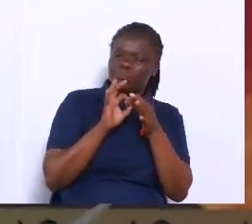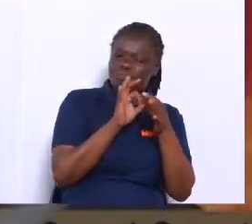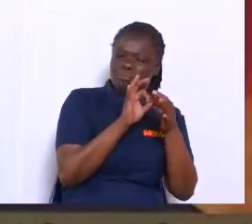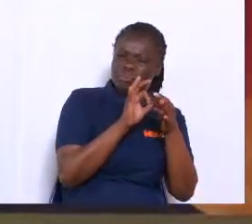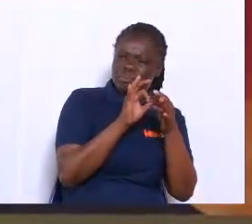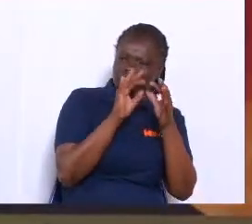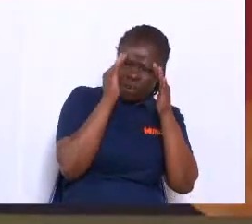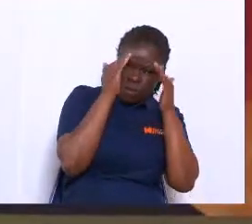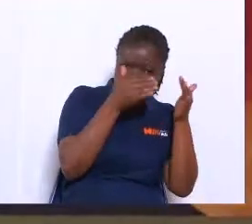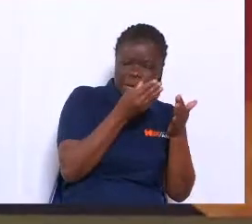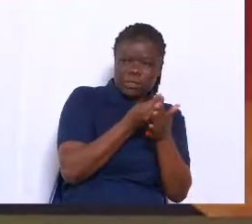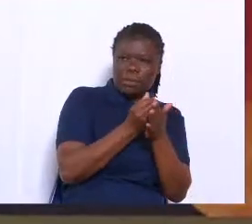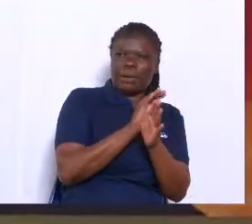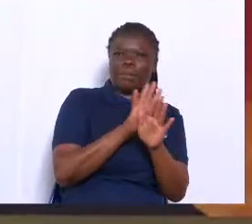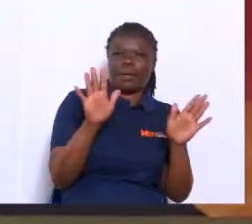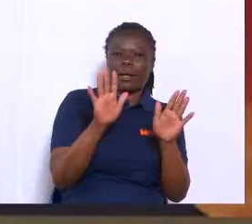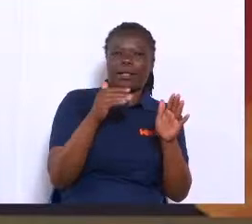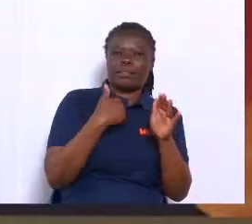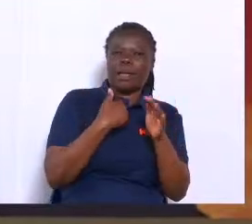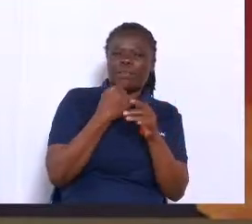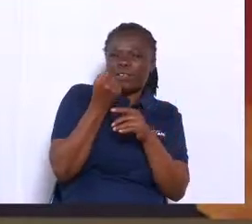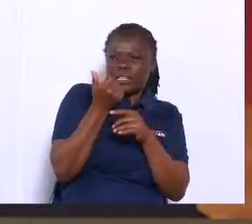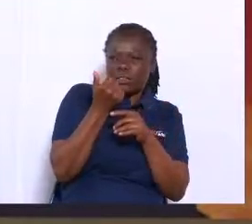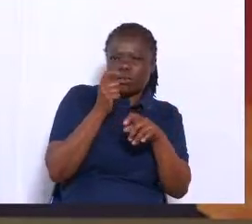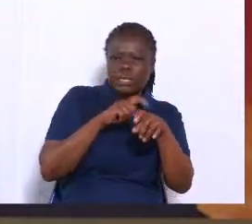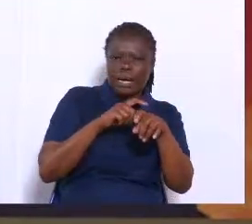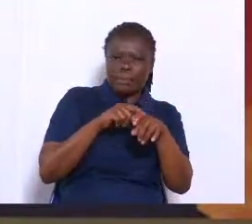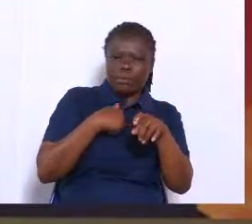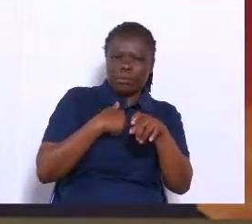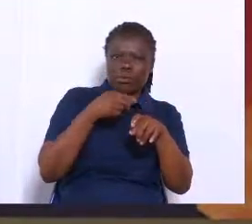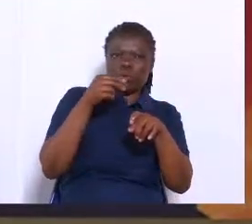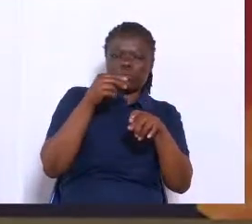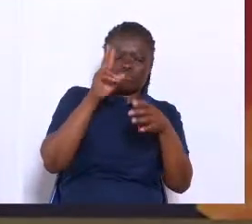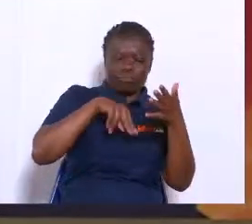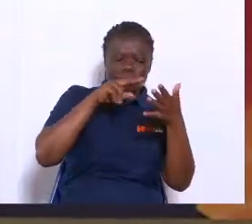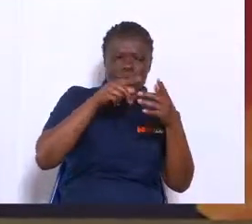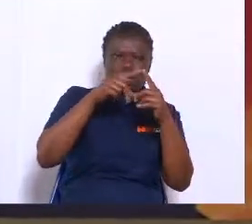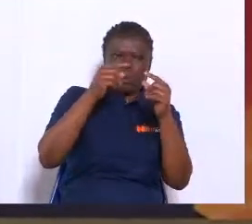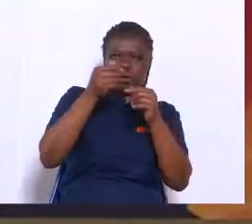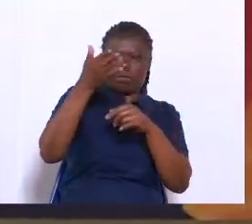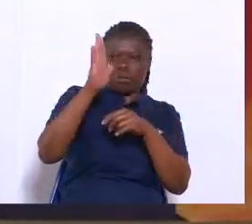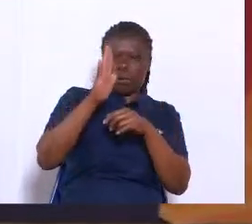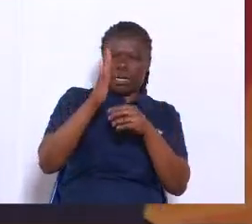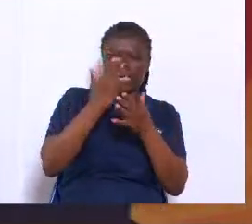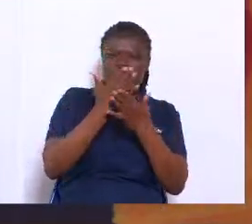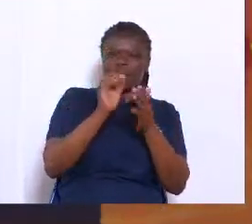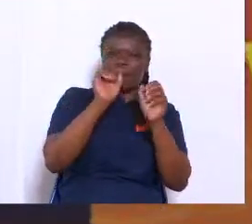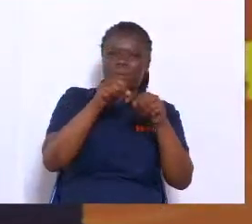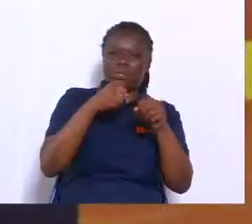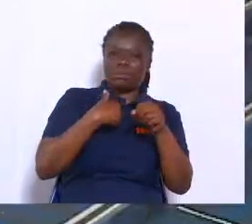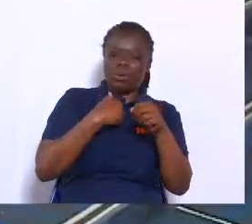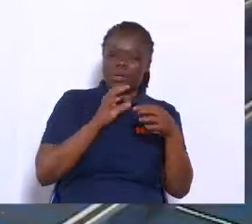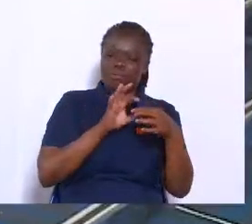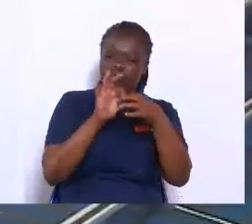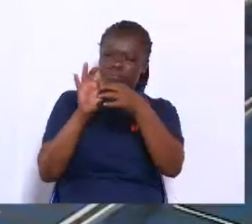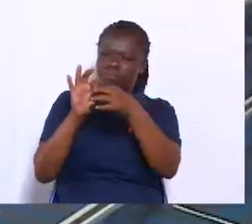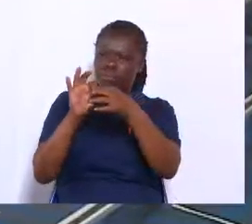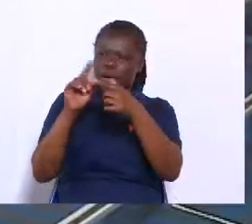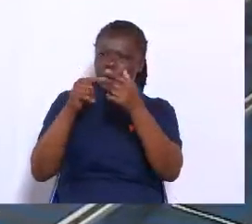money that they'll have too little time to spend in God's Word. Others are going to be trapped by the world's entertainment. They're